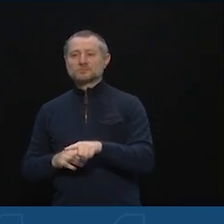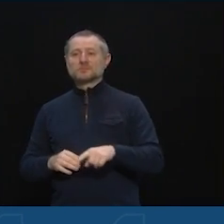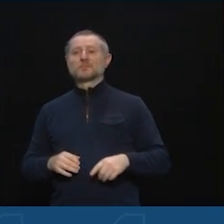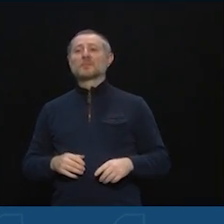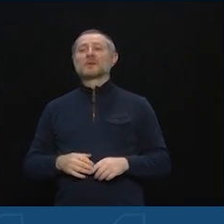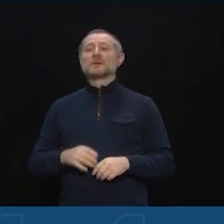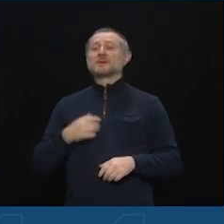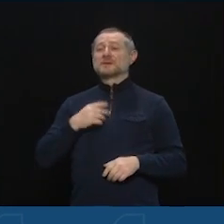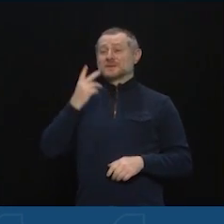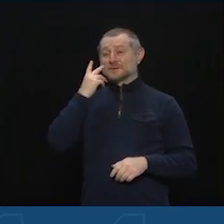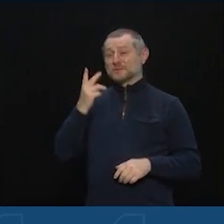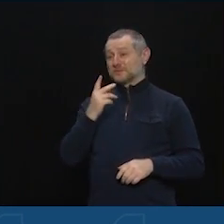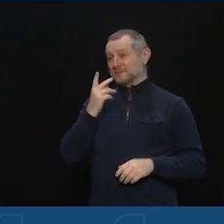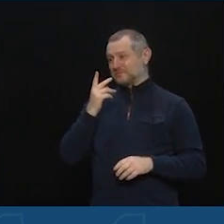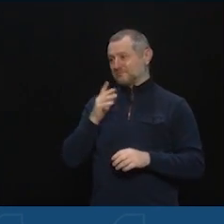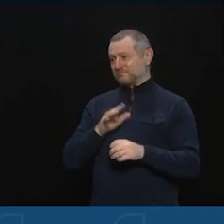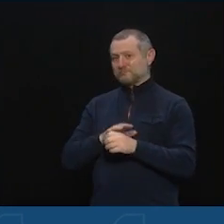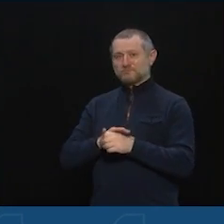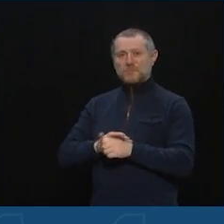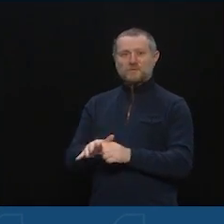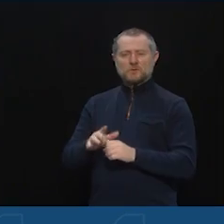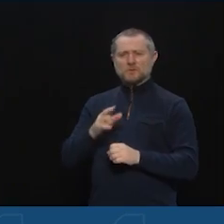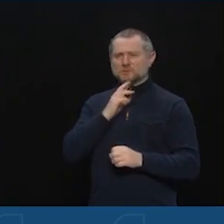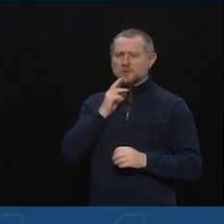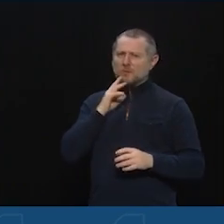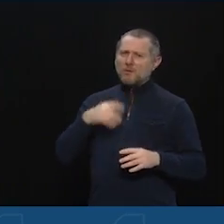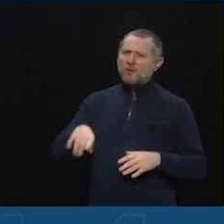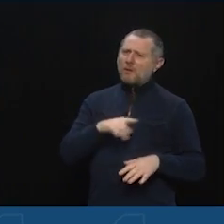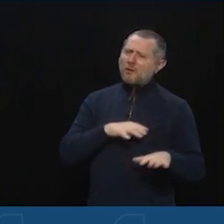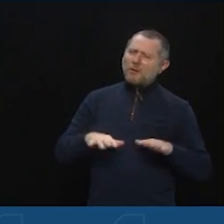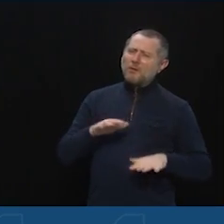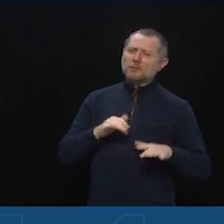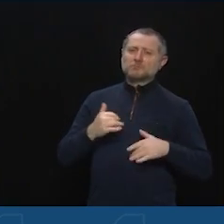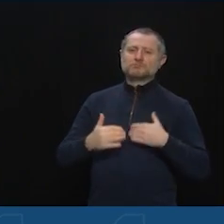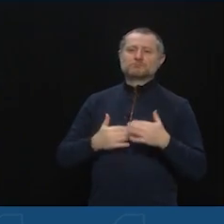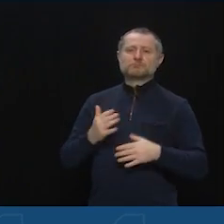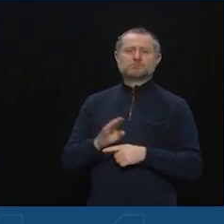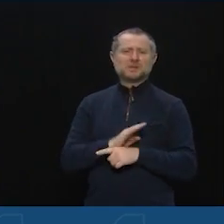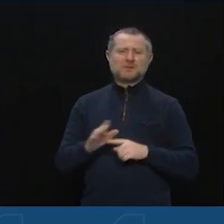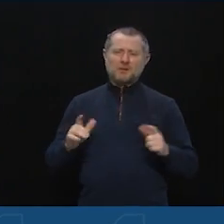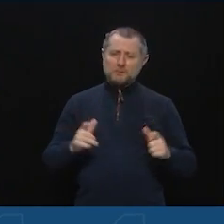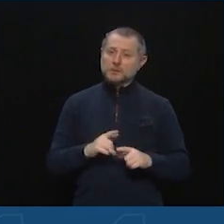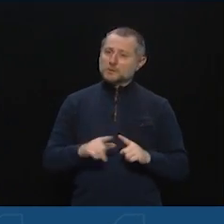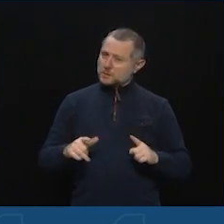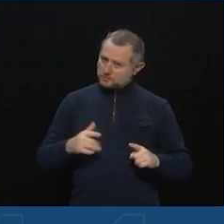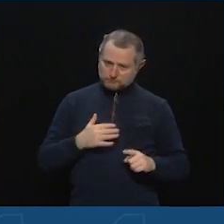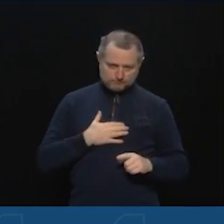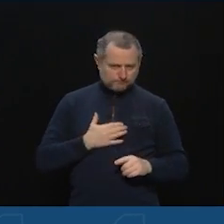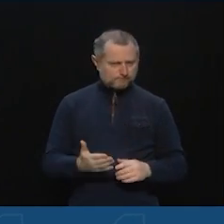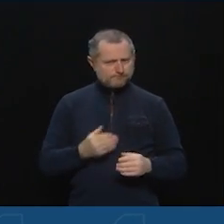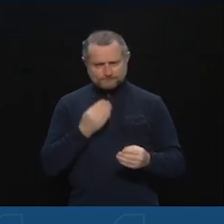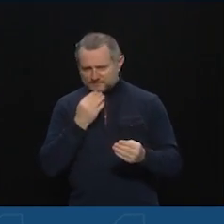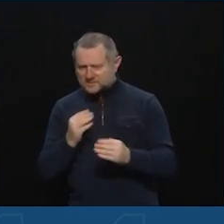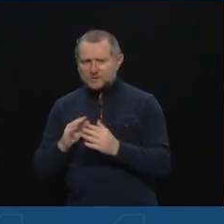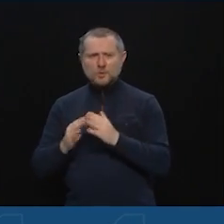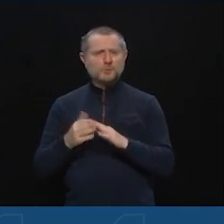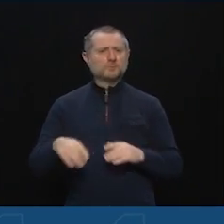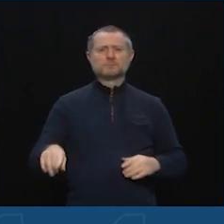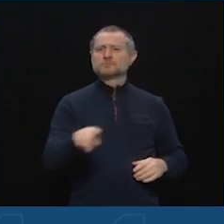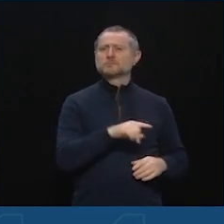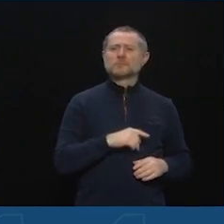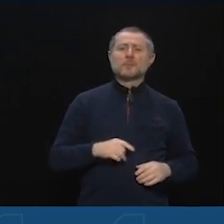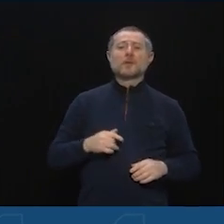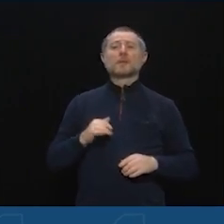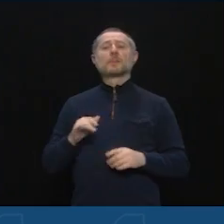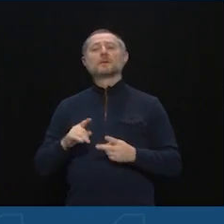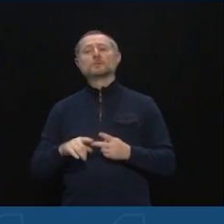throughout the pandemic, even when they had very little, to actually feed entire communities. And over in Jackson Heights, we have